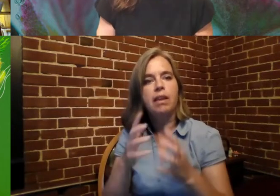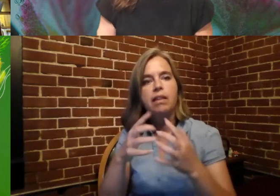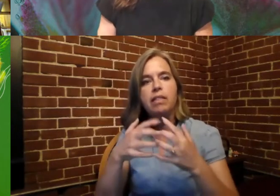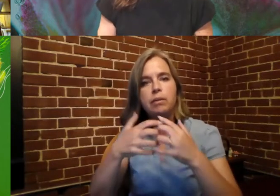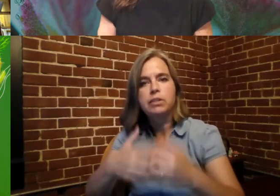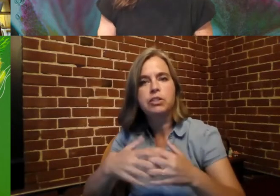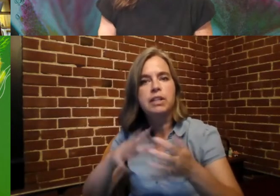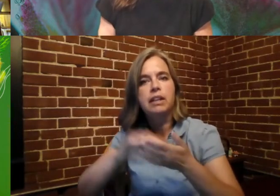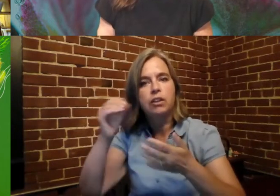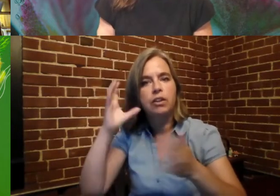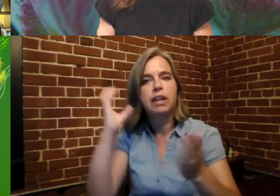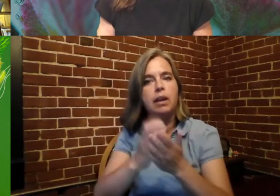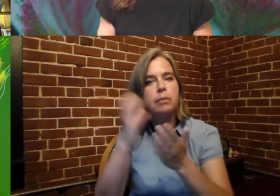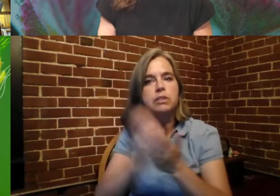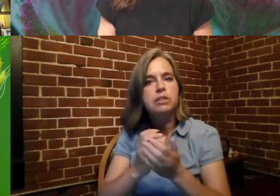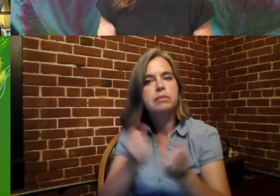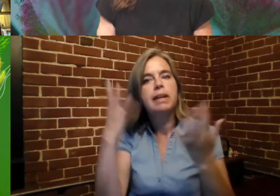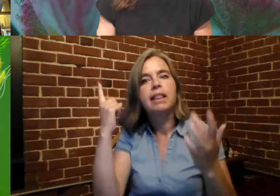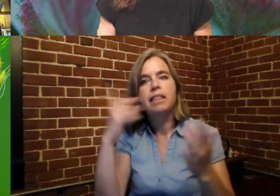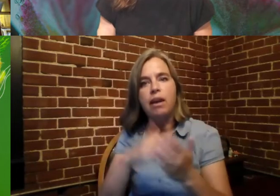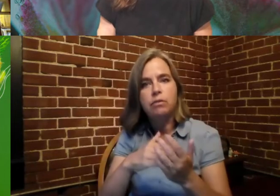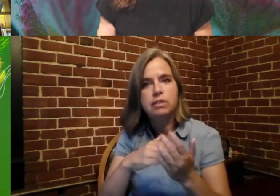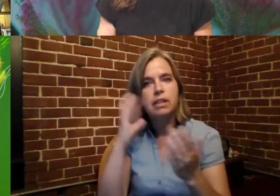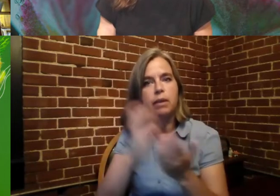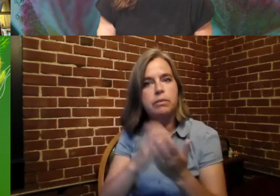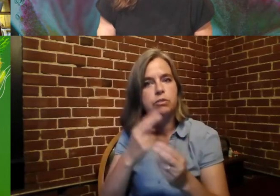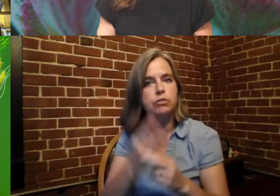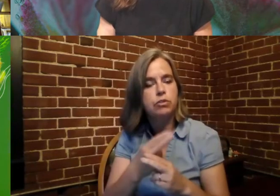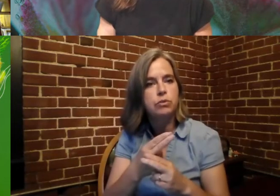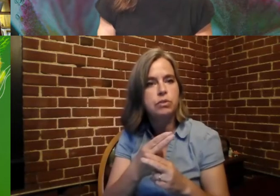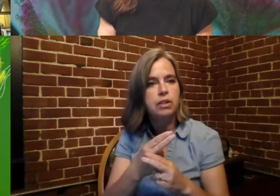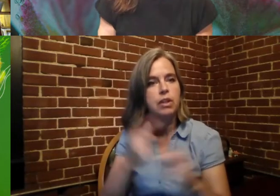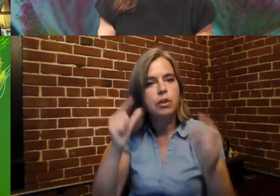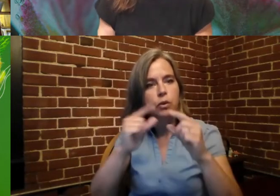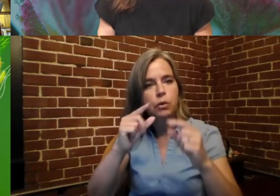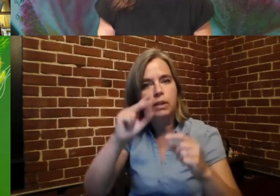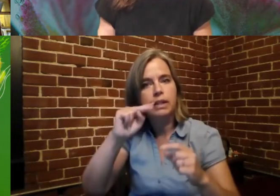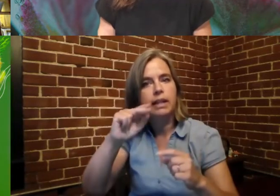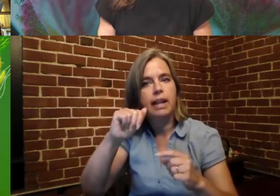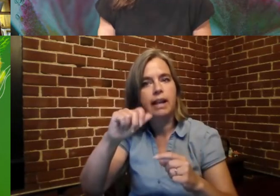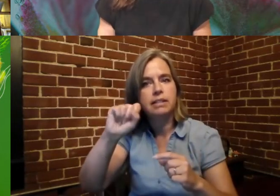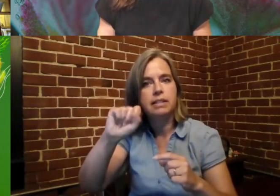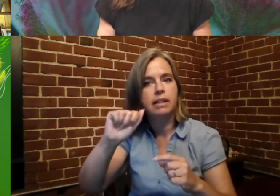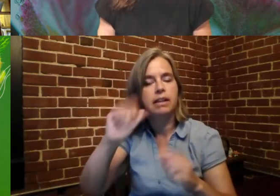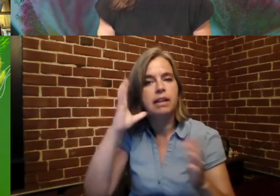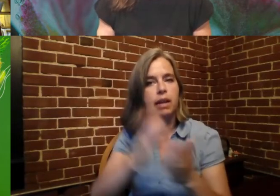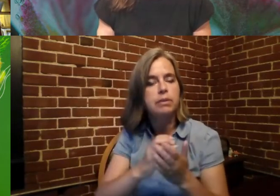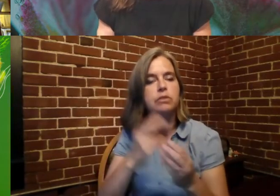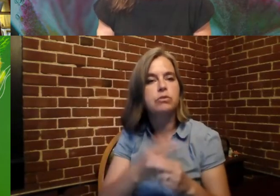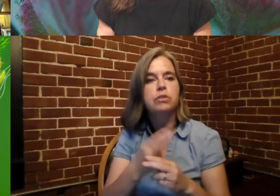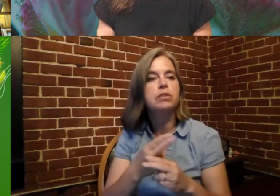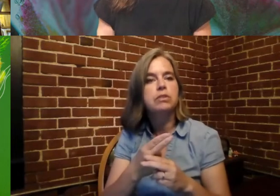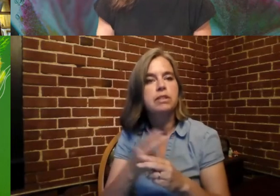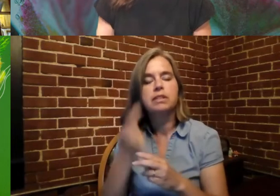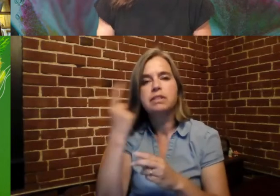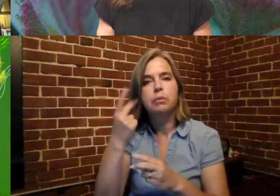of the thousands of images that we used, and all of the Google NASA images we used. You know, when someone looks at the animation, they don't may not see it at